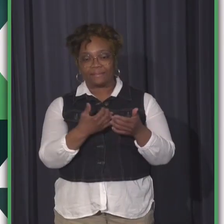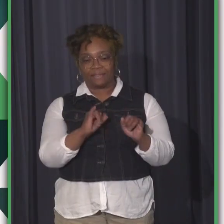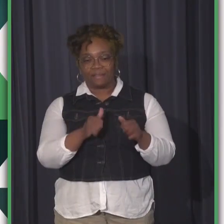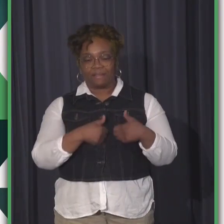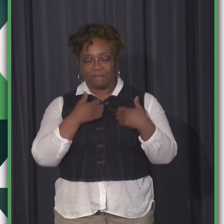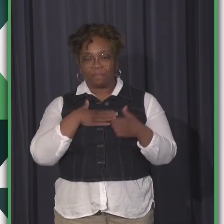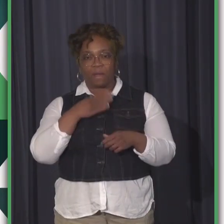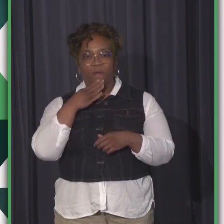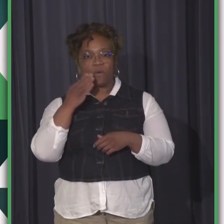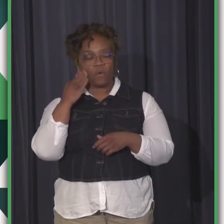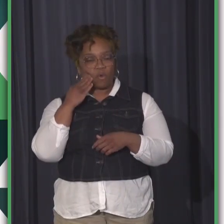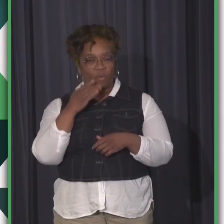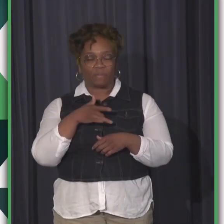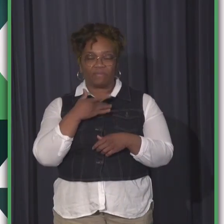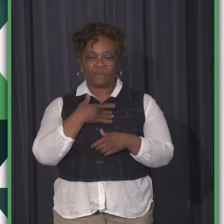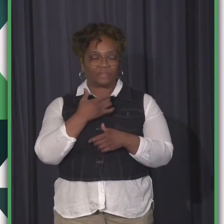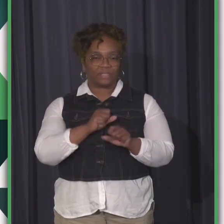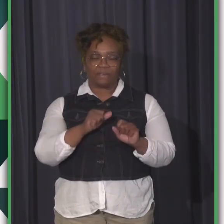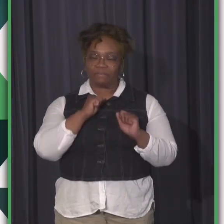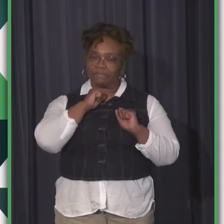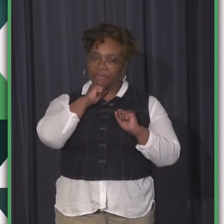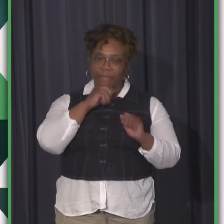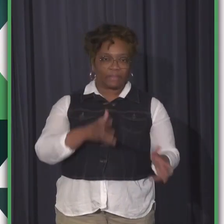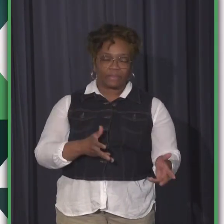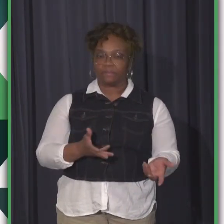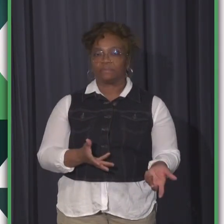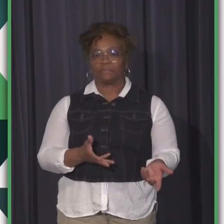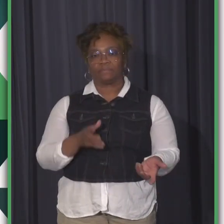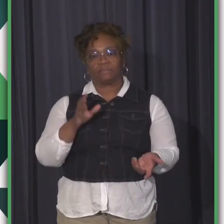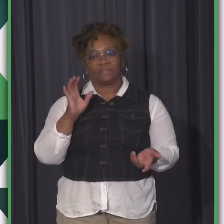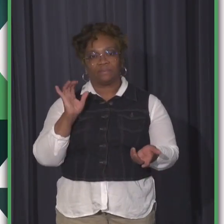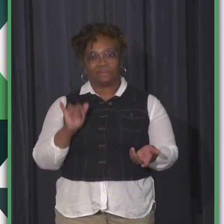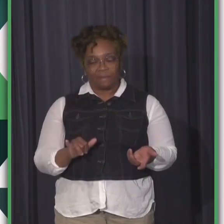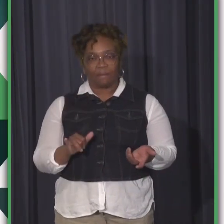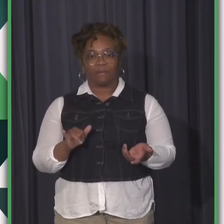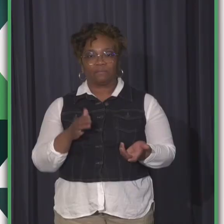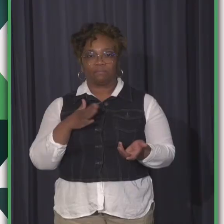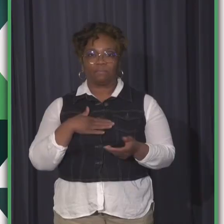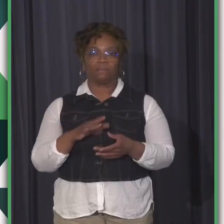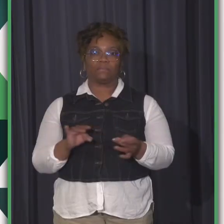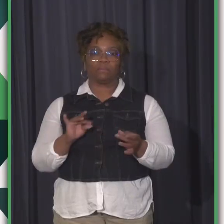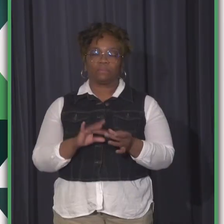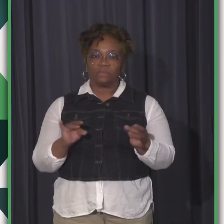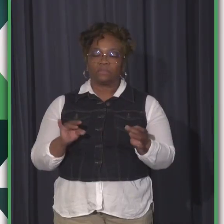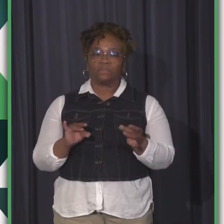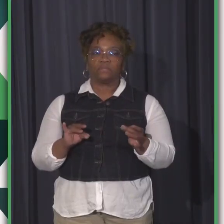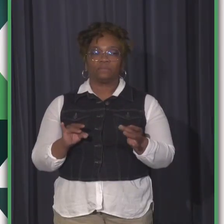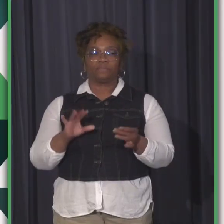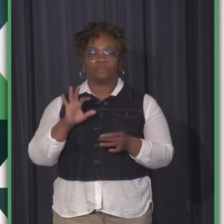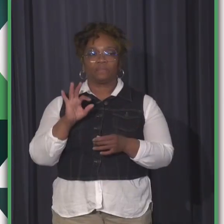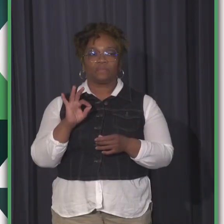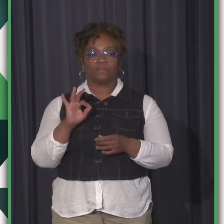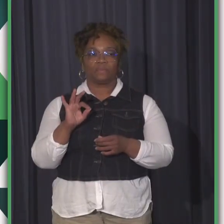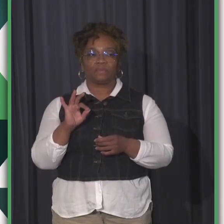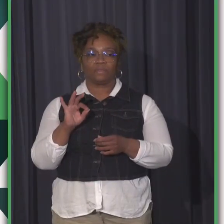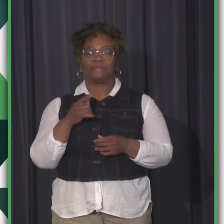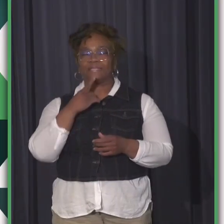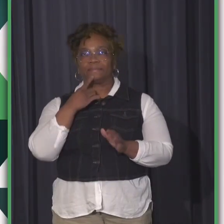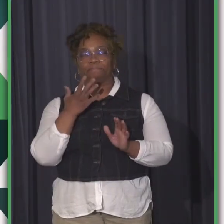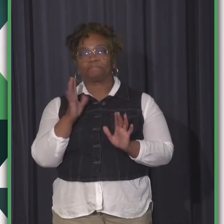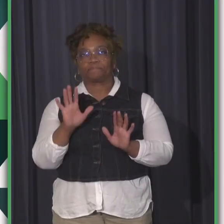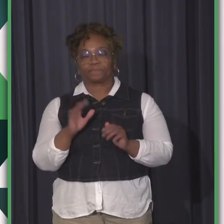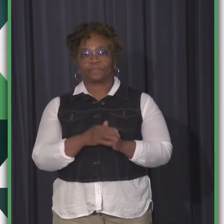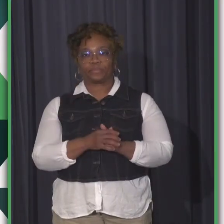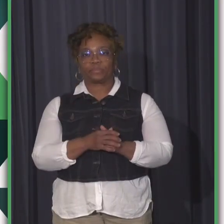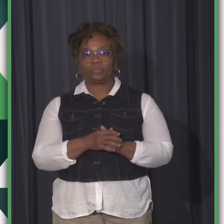house. I still don't feel safe. And that is the bottom line. 90%, well, let me rephrase it.